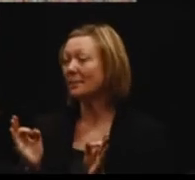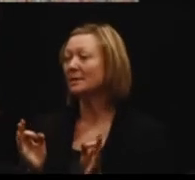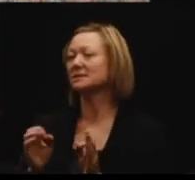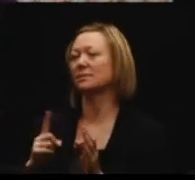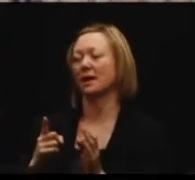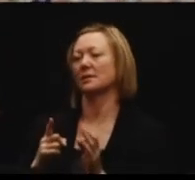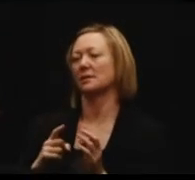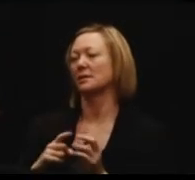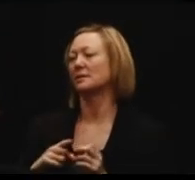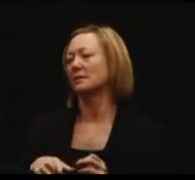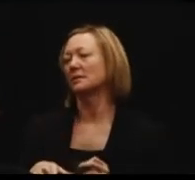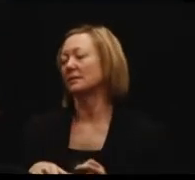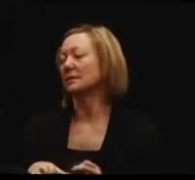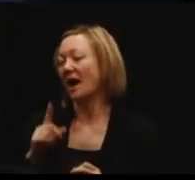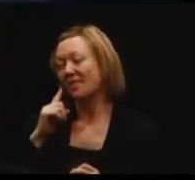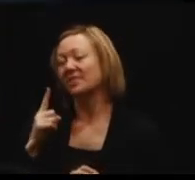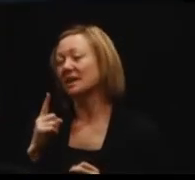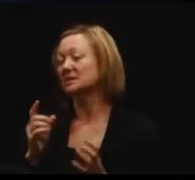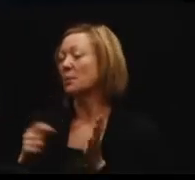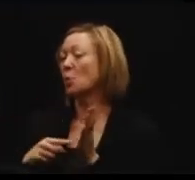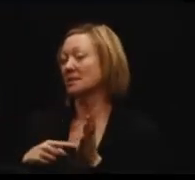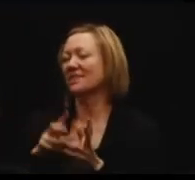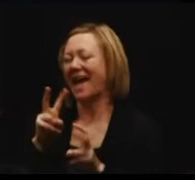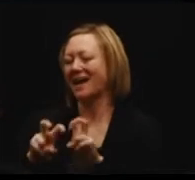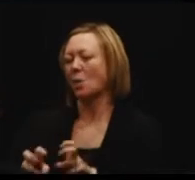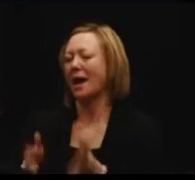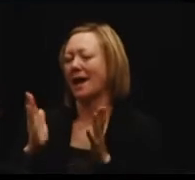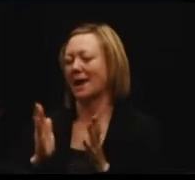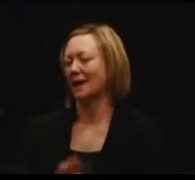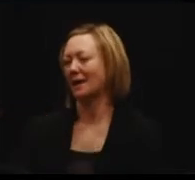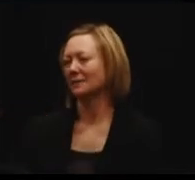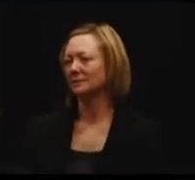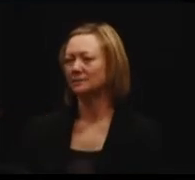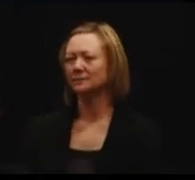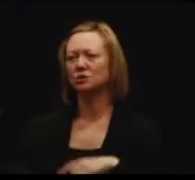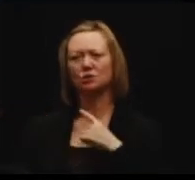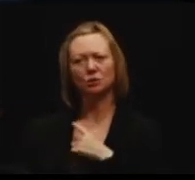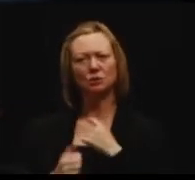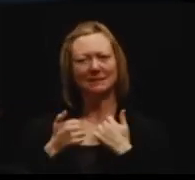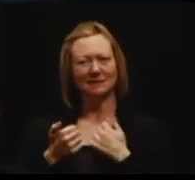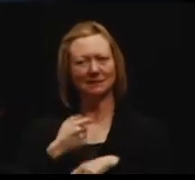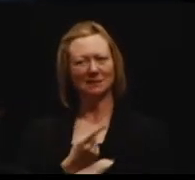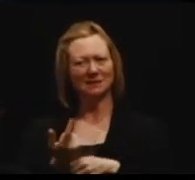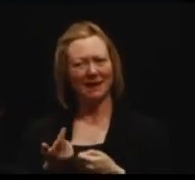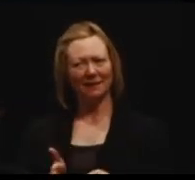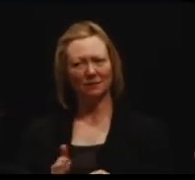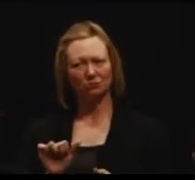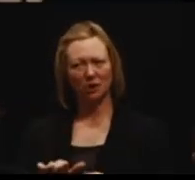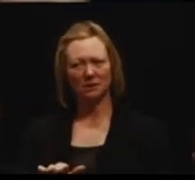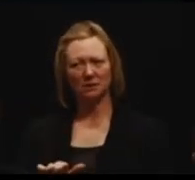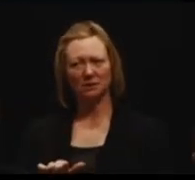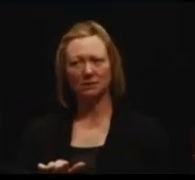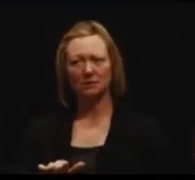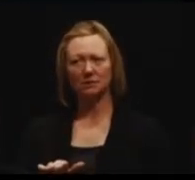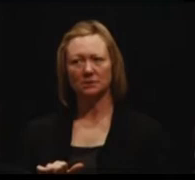hack away. Okay, so we have 6 minutes left, is that right? Yep. So what we're going to do is we're going